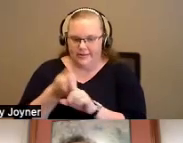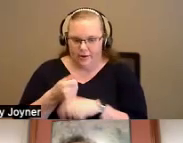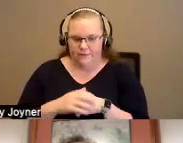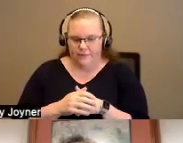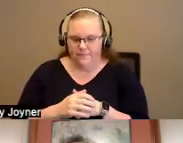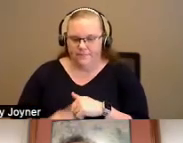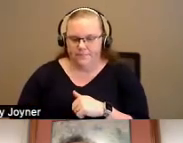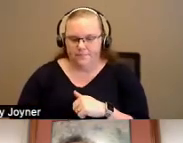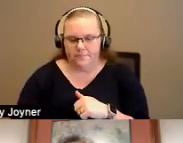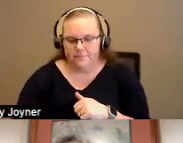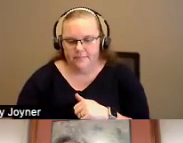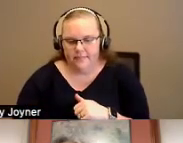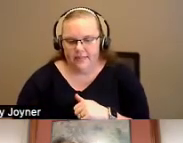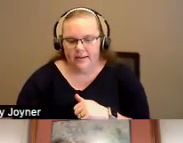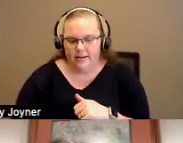community itself.